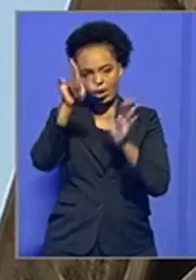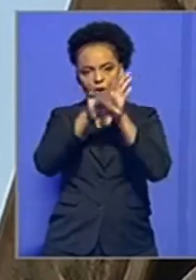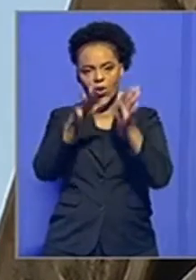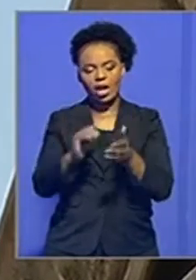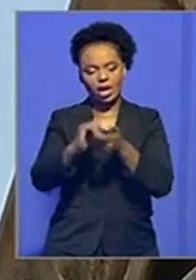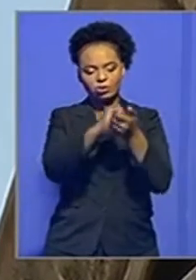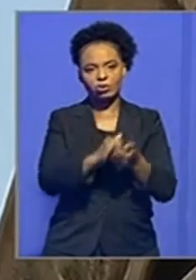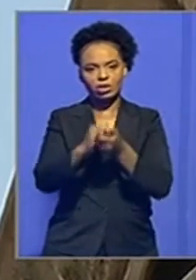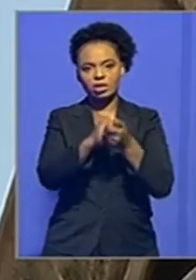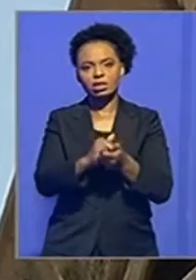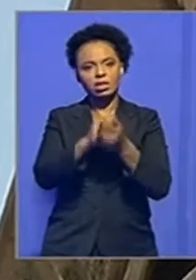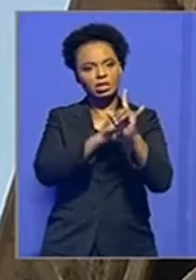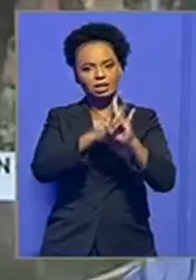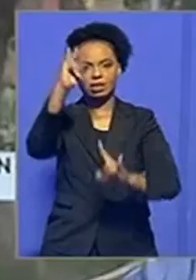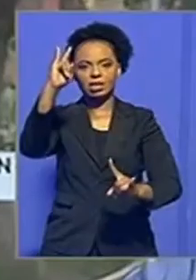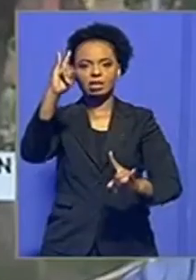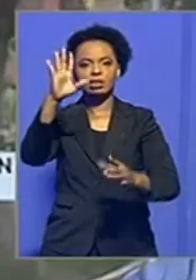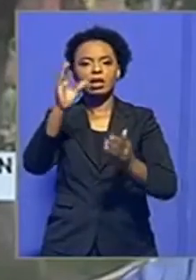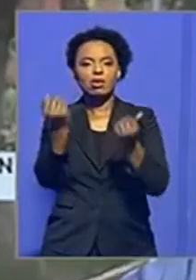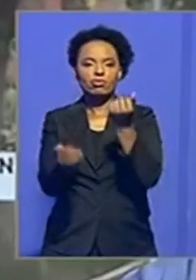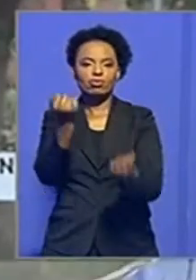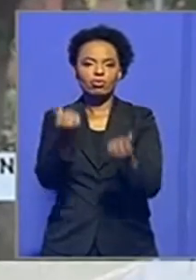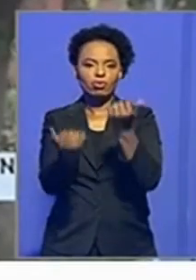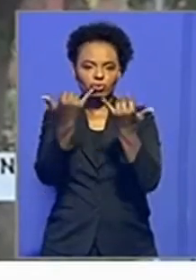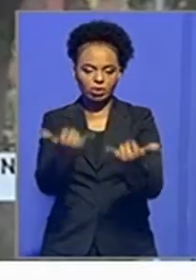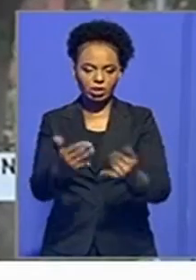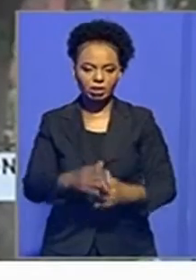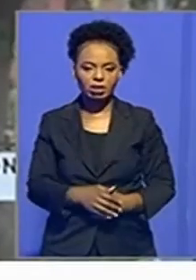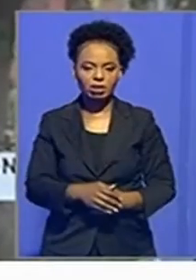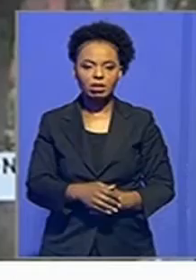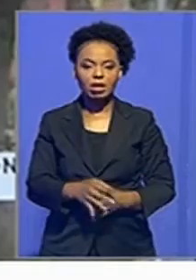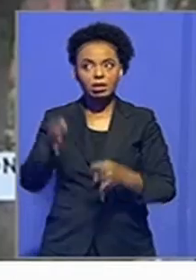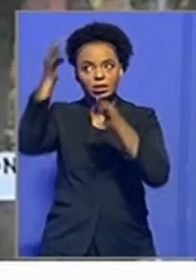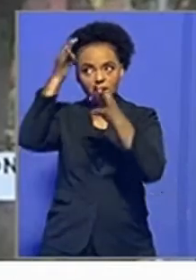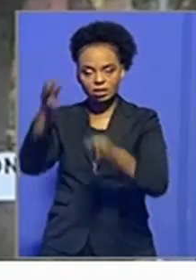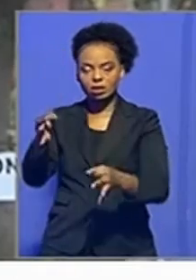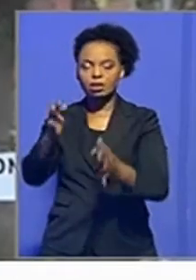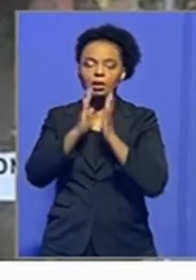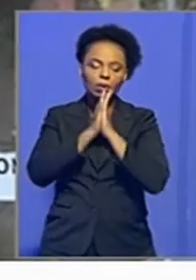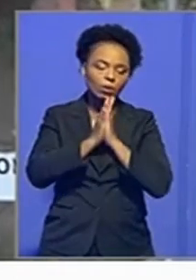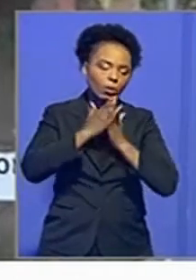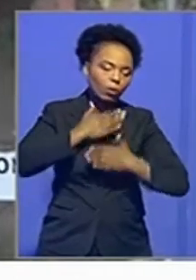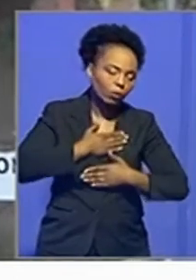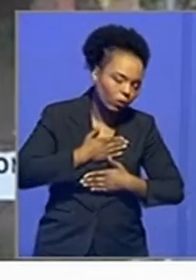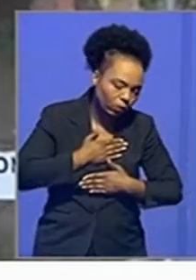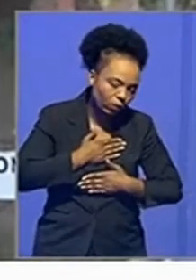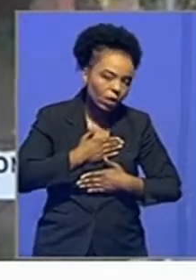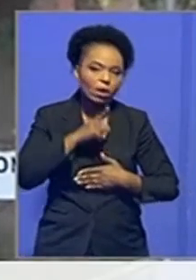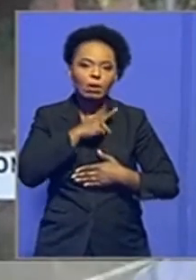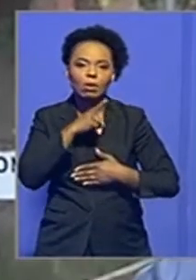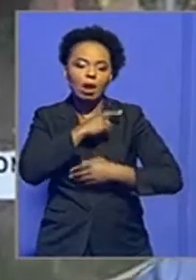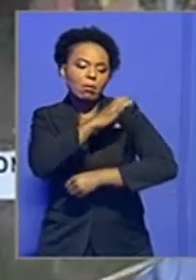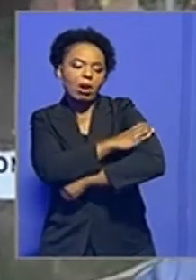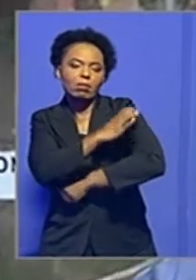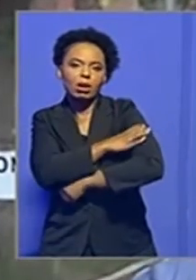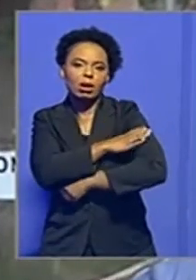Association e atlegile. Judgment e re kry-ileng, it was very progressive. E thusa le batswadi le high blood pressure di tlo kgona nna normale le